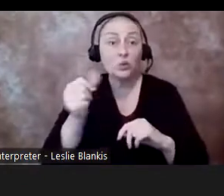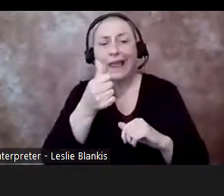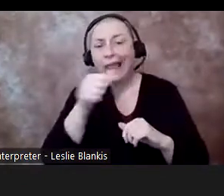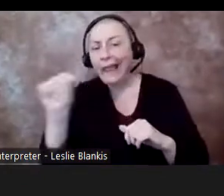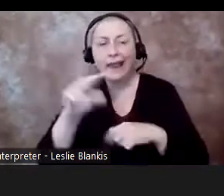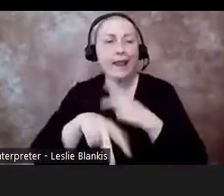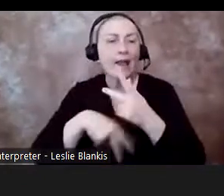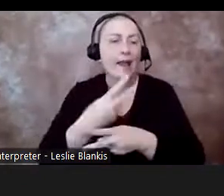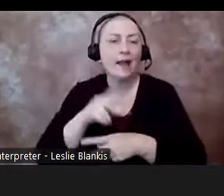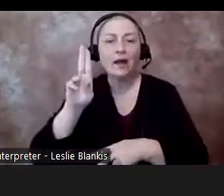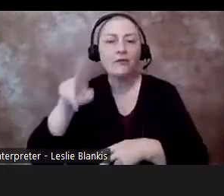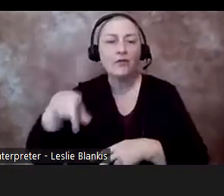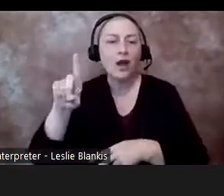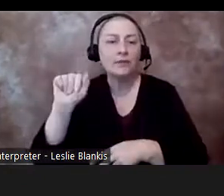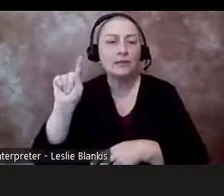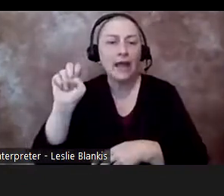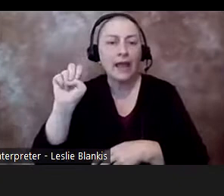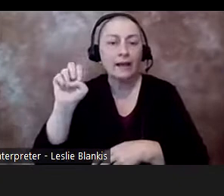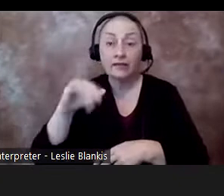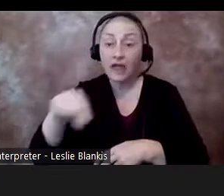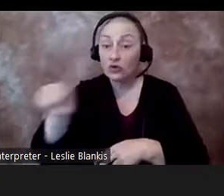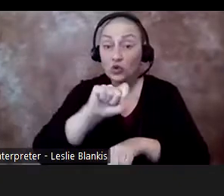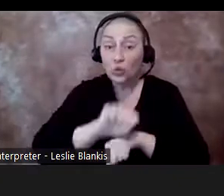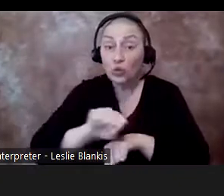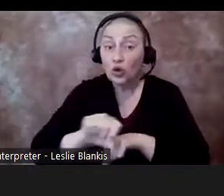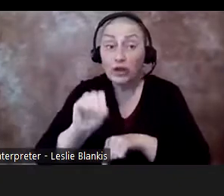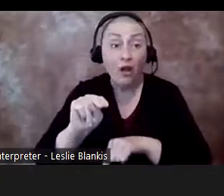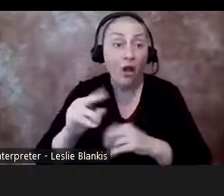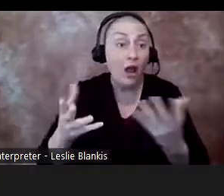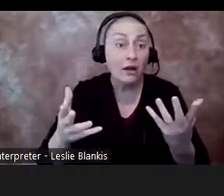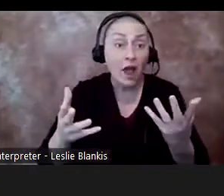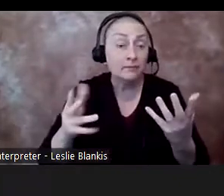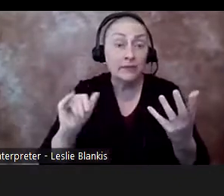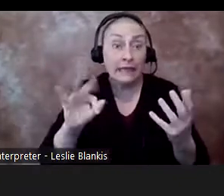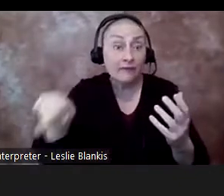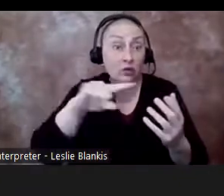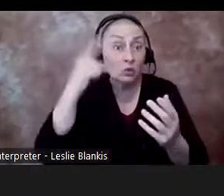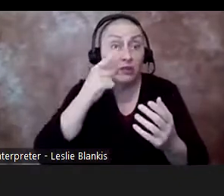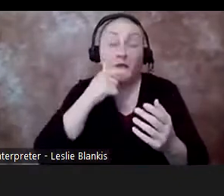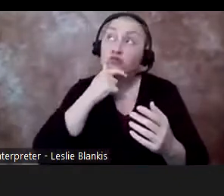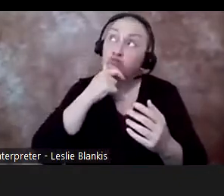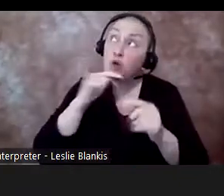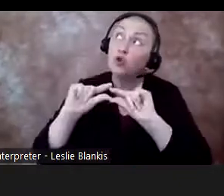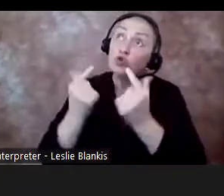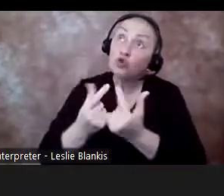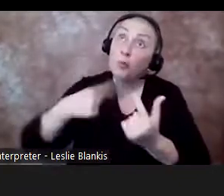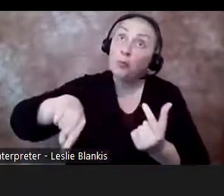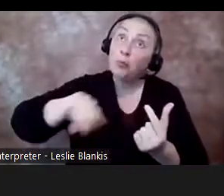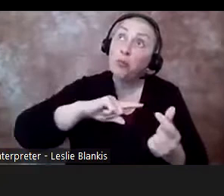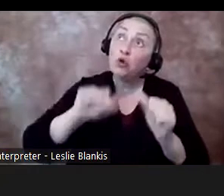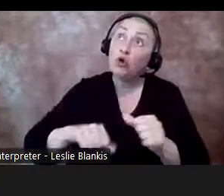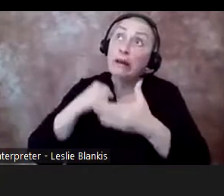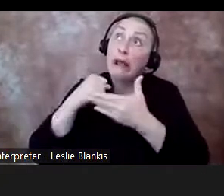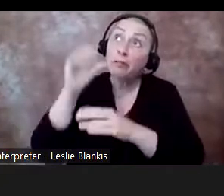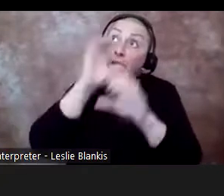of update that you're working on. Any, if you think the group could help you find any